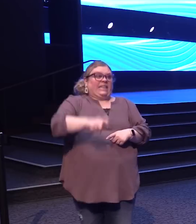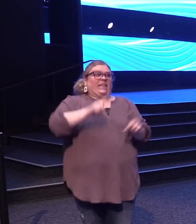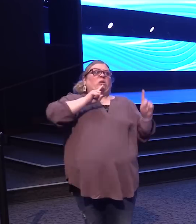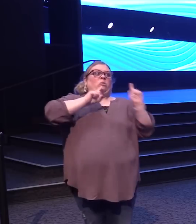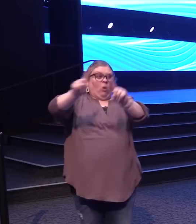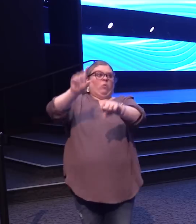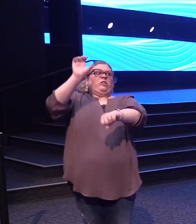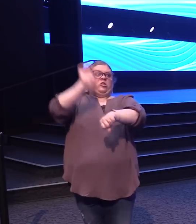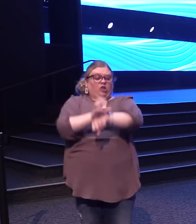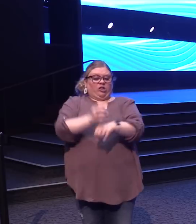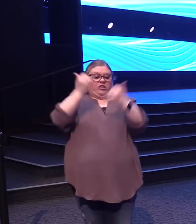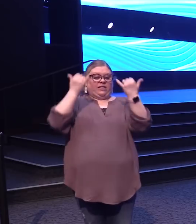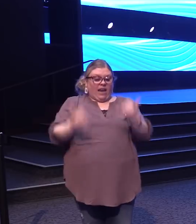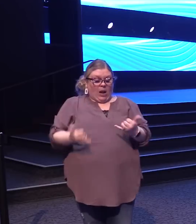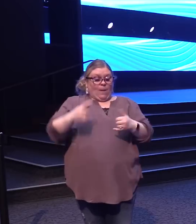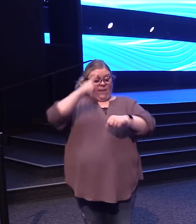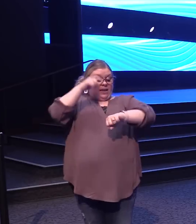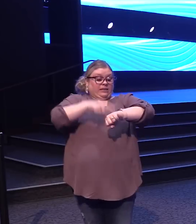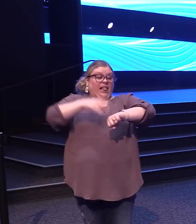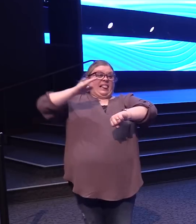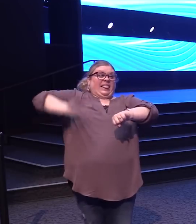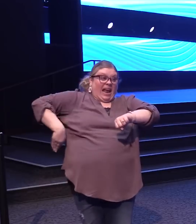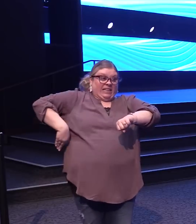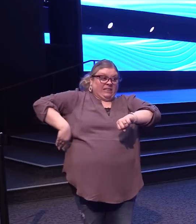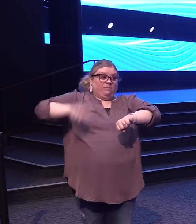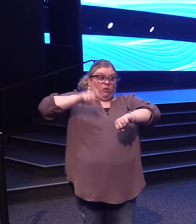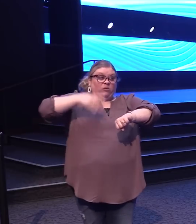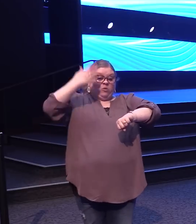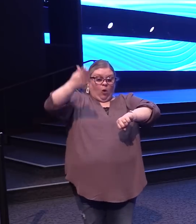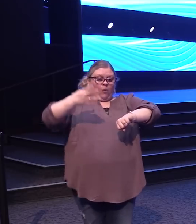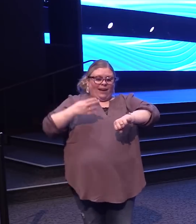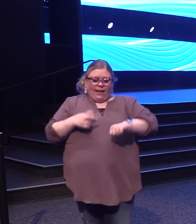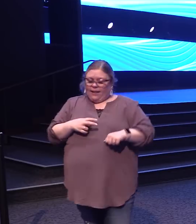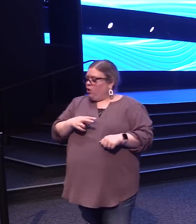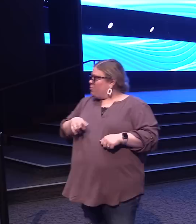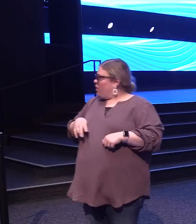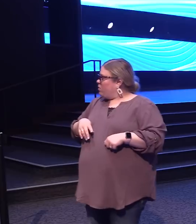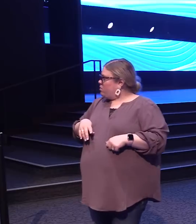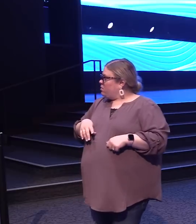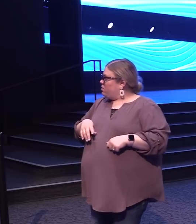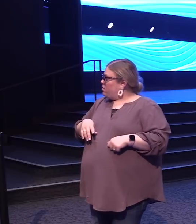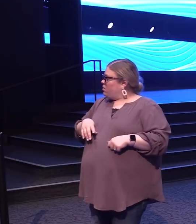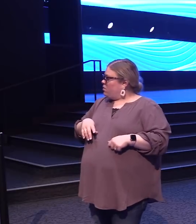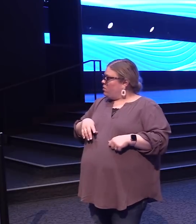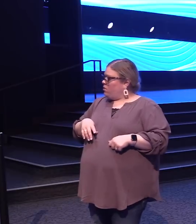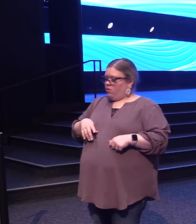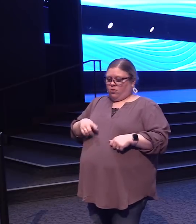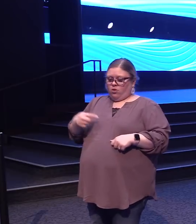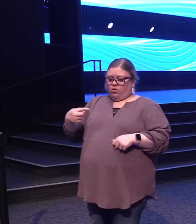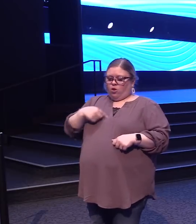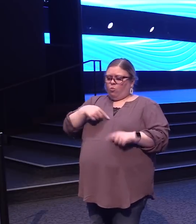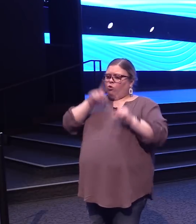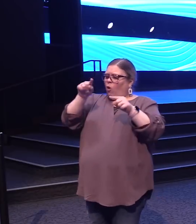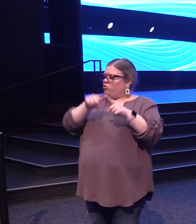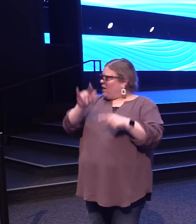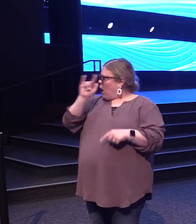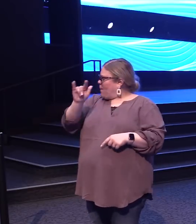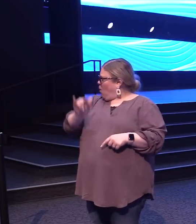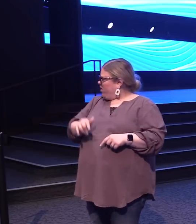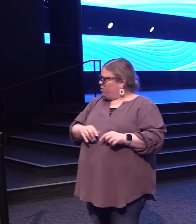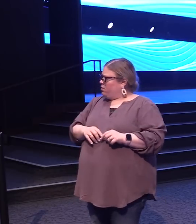church now because we're getting late. And he looked at me and said, we're going to the airport.